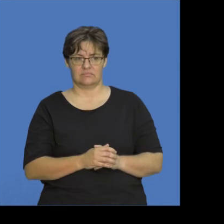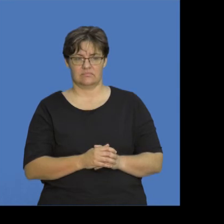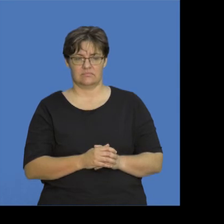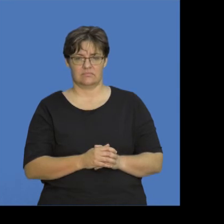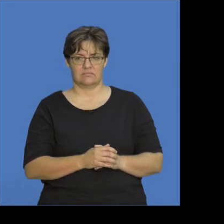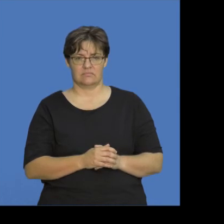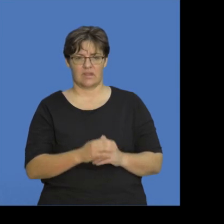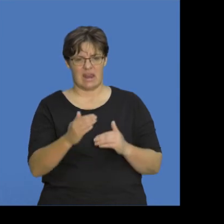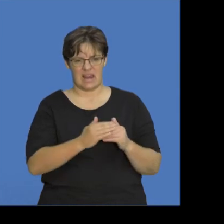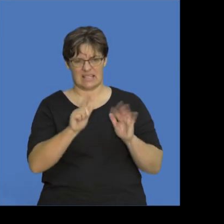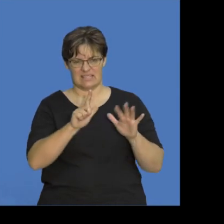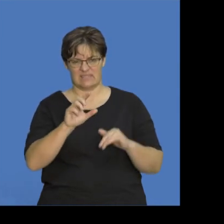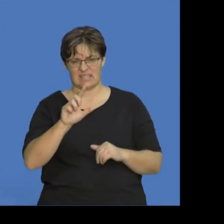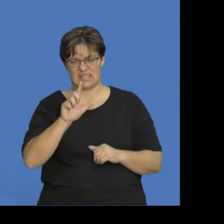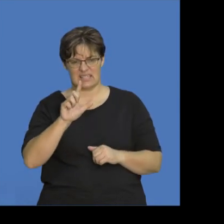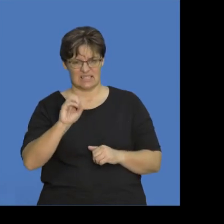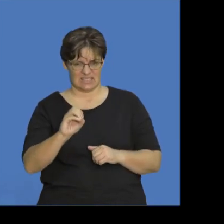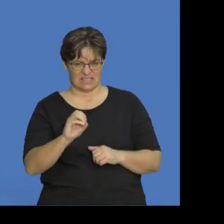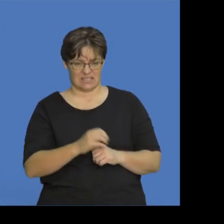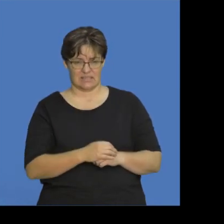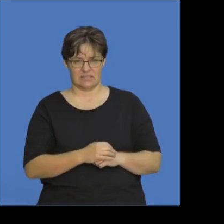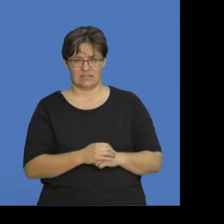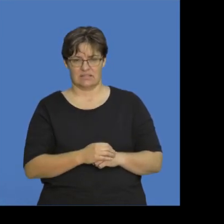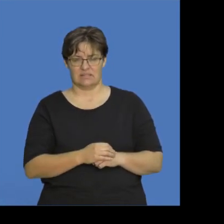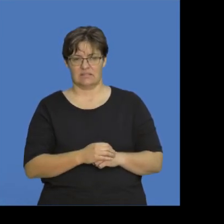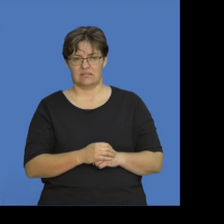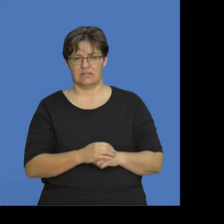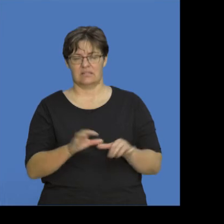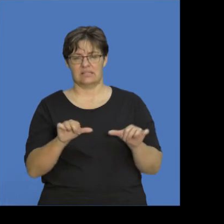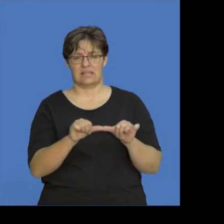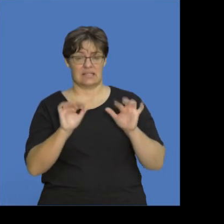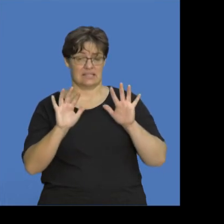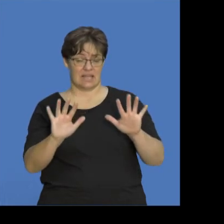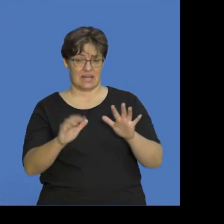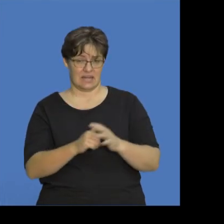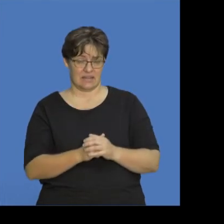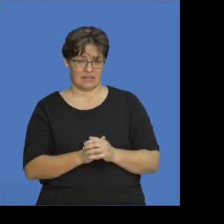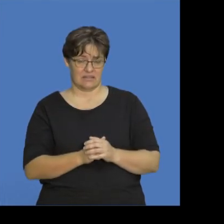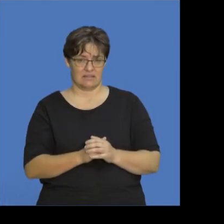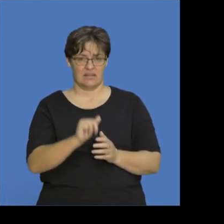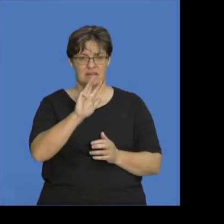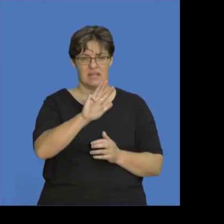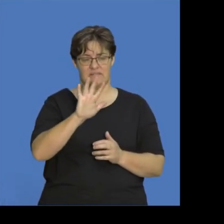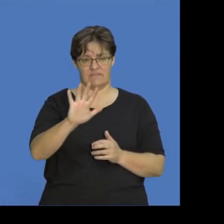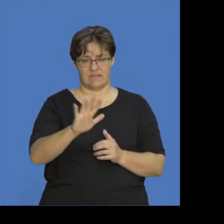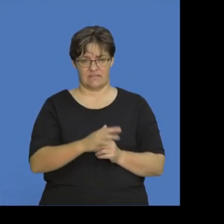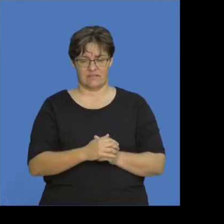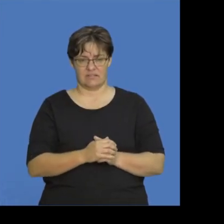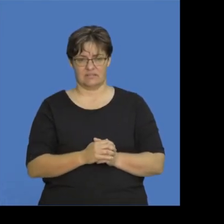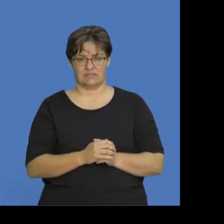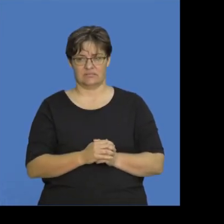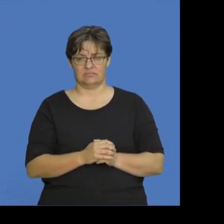68, somewhere there, close to 70. Size 10, we